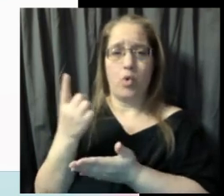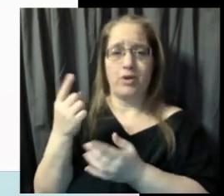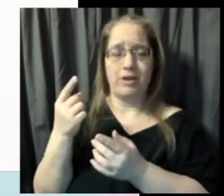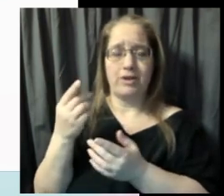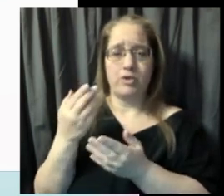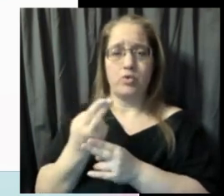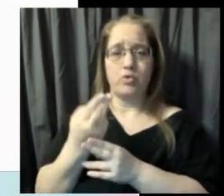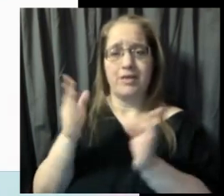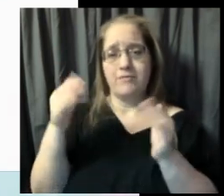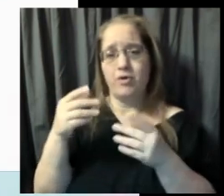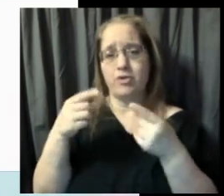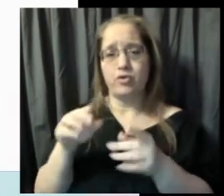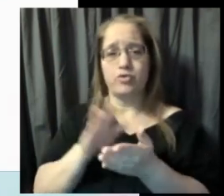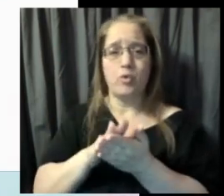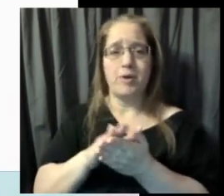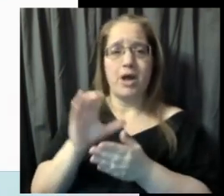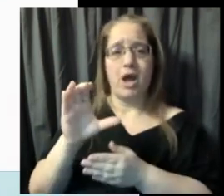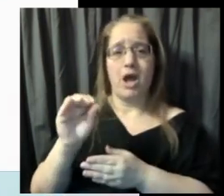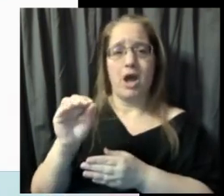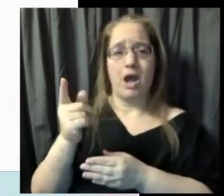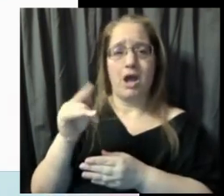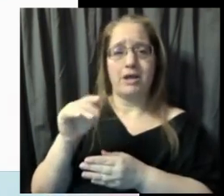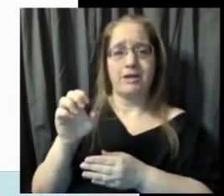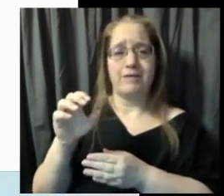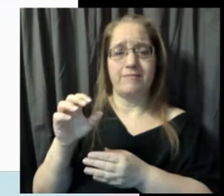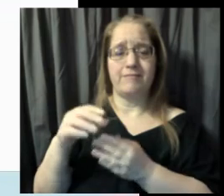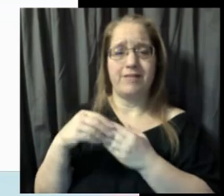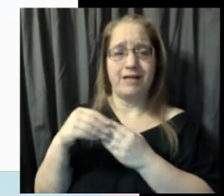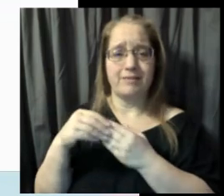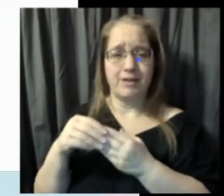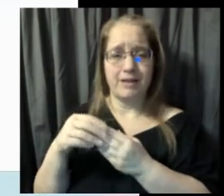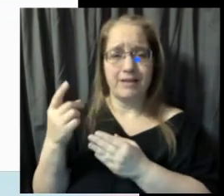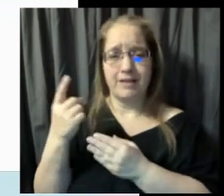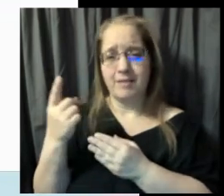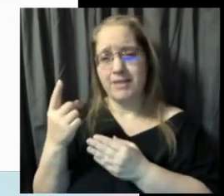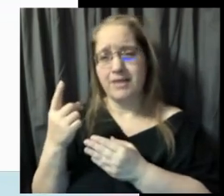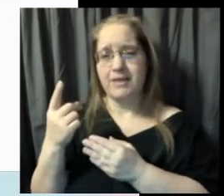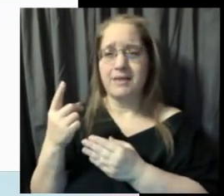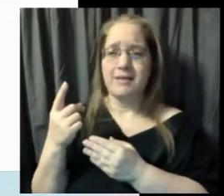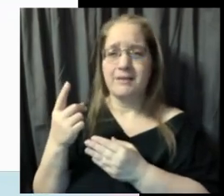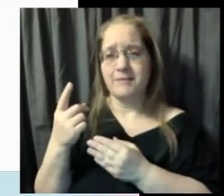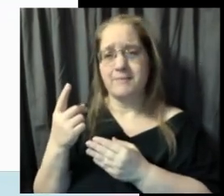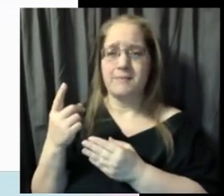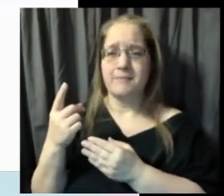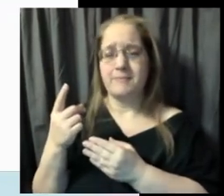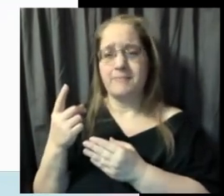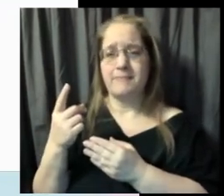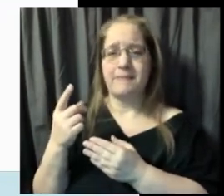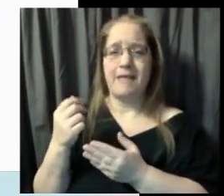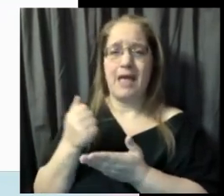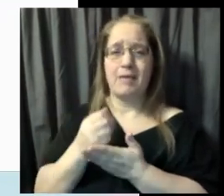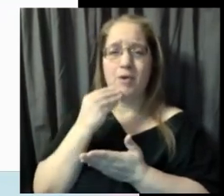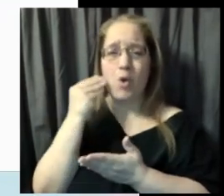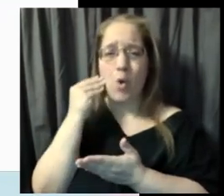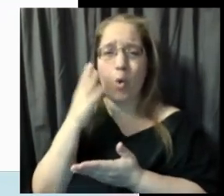on in school, but obviously things like cognitive flexibility is something that kind of goes both